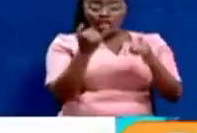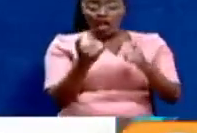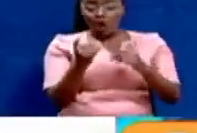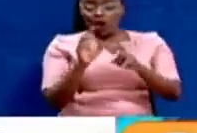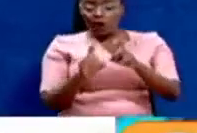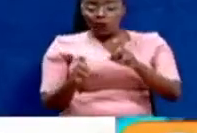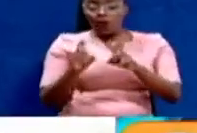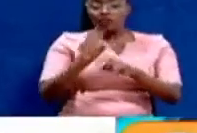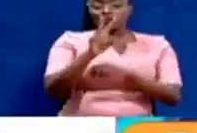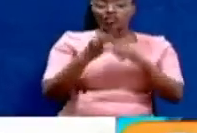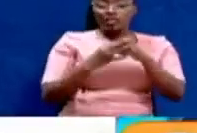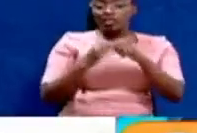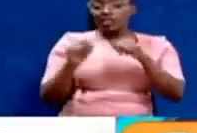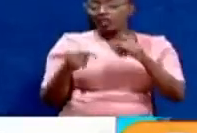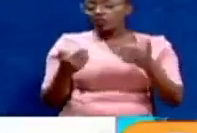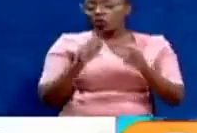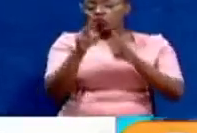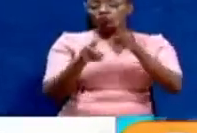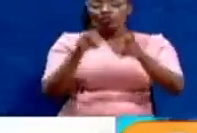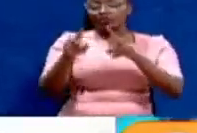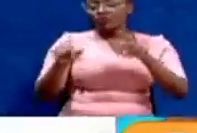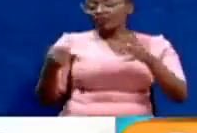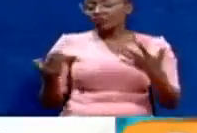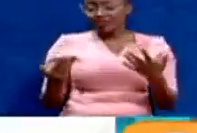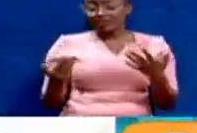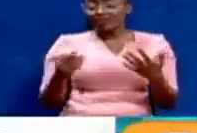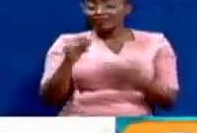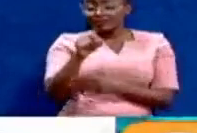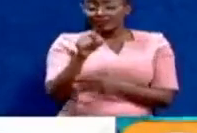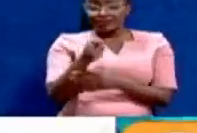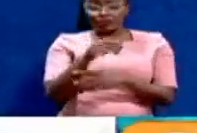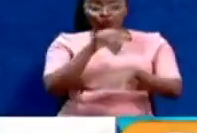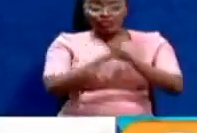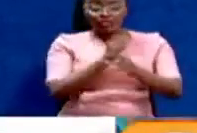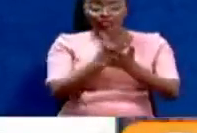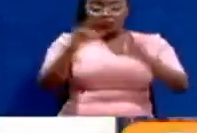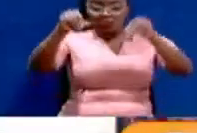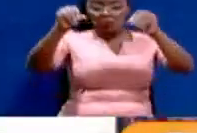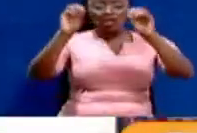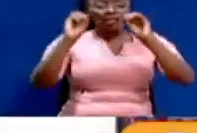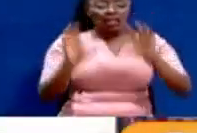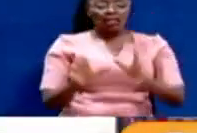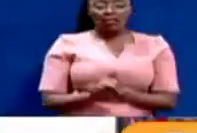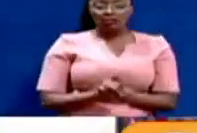imekuwa kama 28. Kama 20. Tuseme kama 22. Na hiyo hautui kitu ya maana. Unaona?